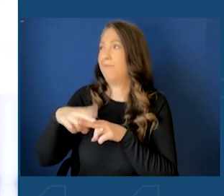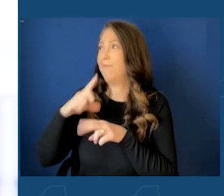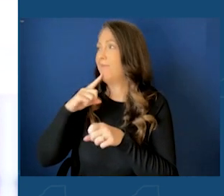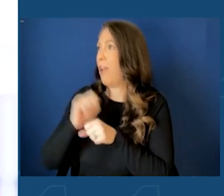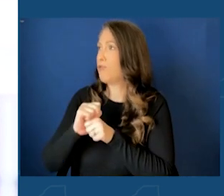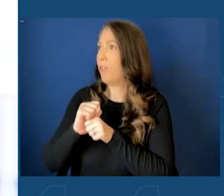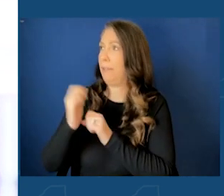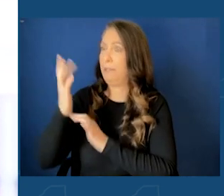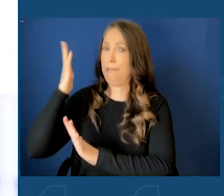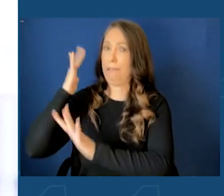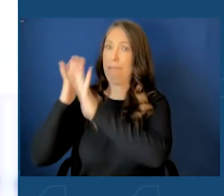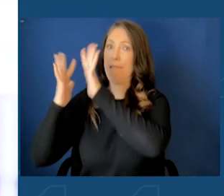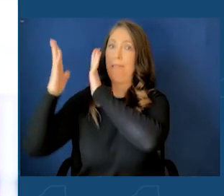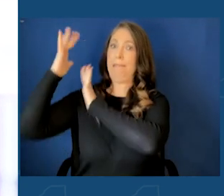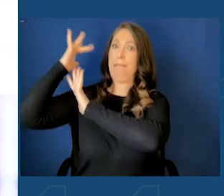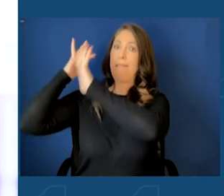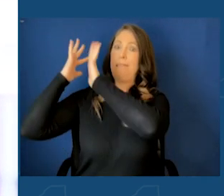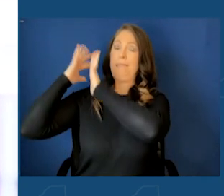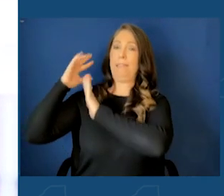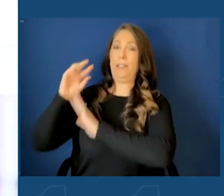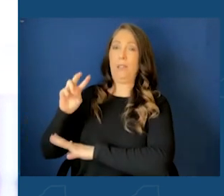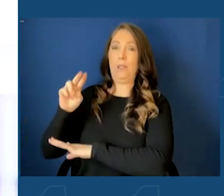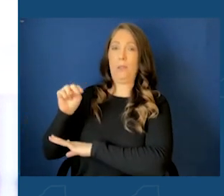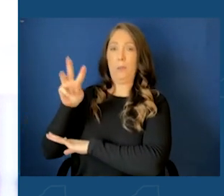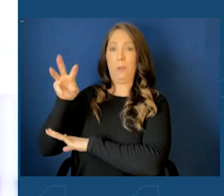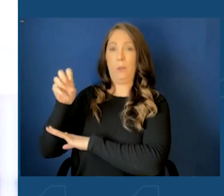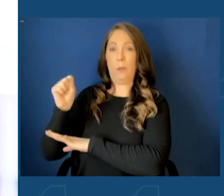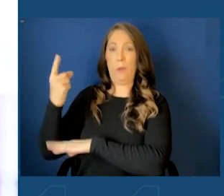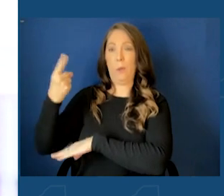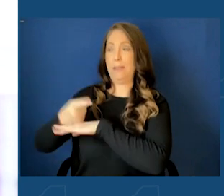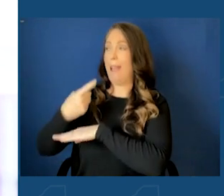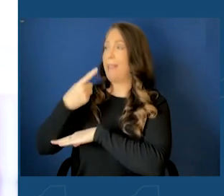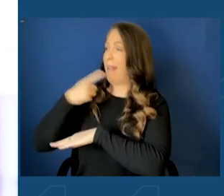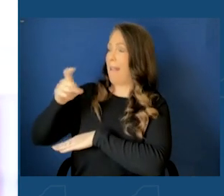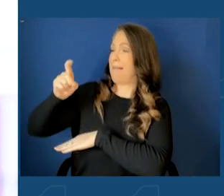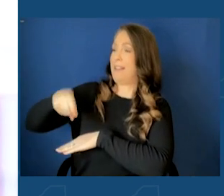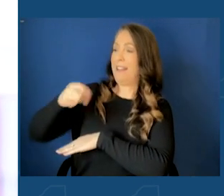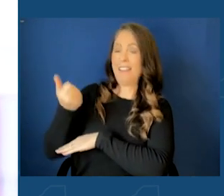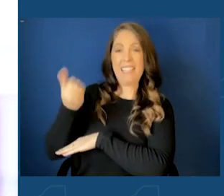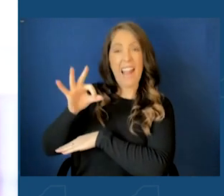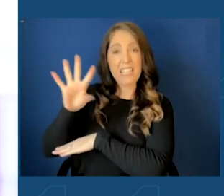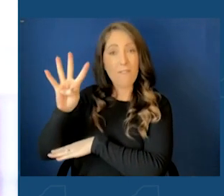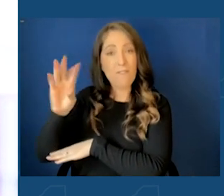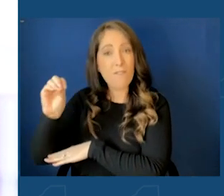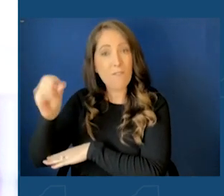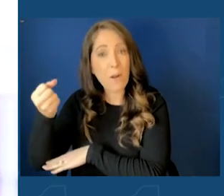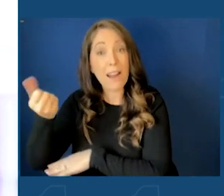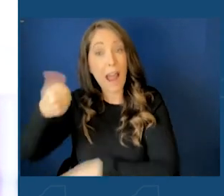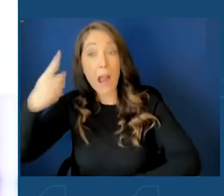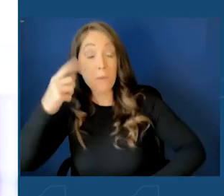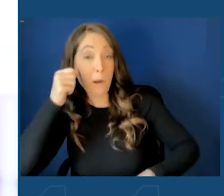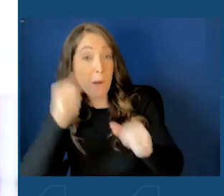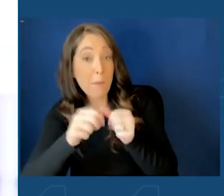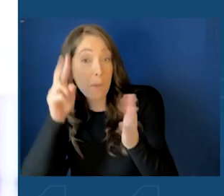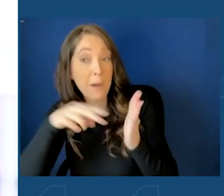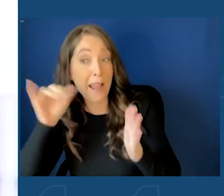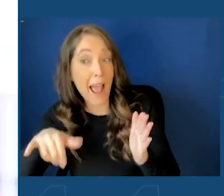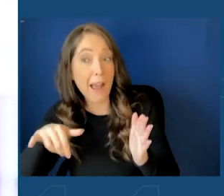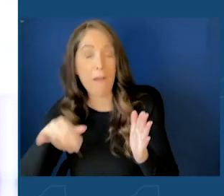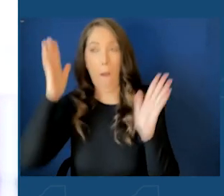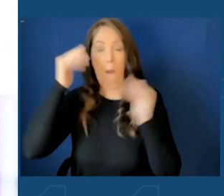when Newsday called for it back in the 1940s. Is that possible? Anybody remember reading that? No. Hopefully none of you are that old,